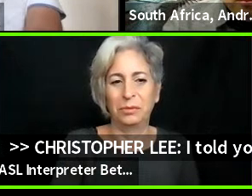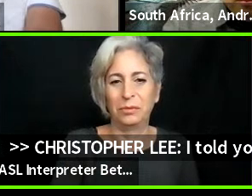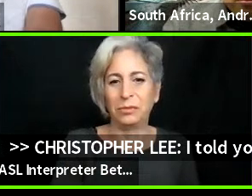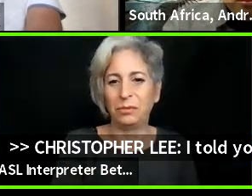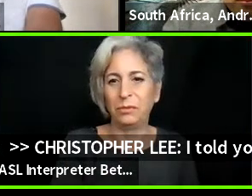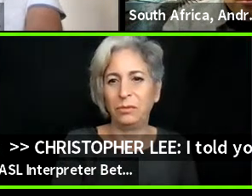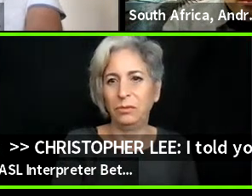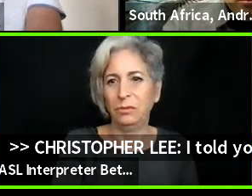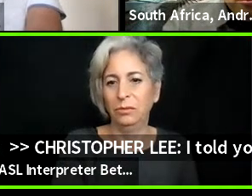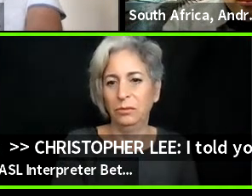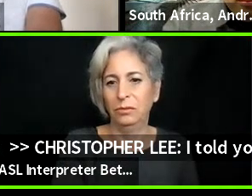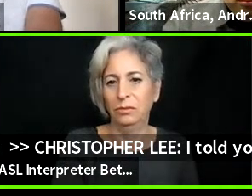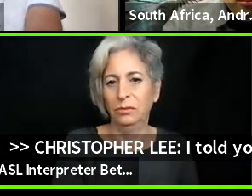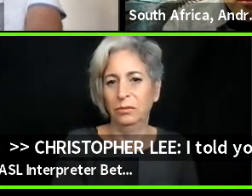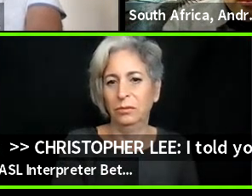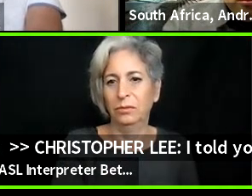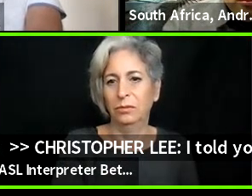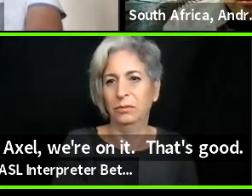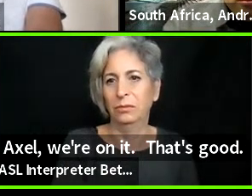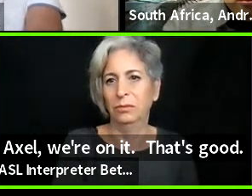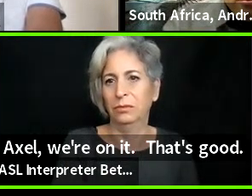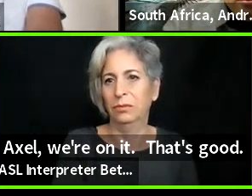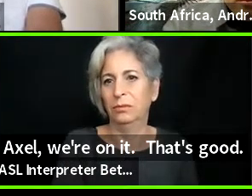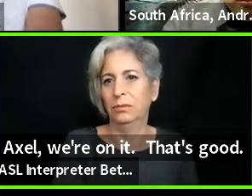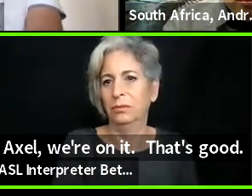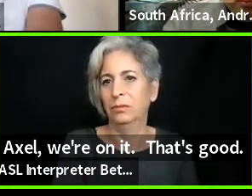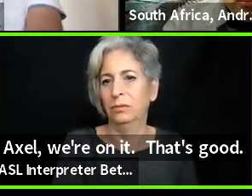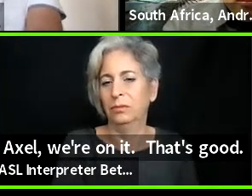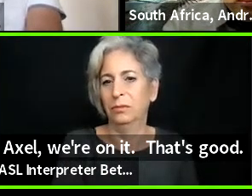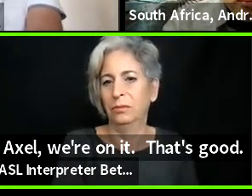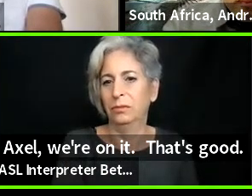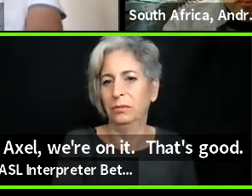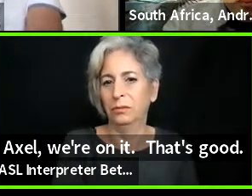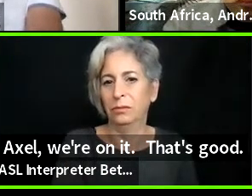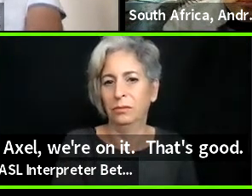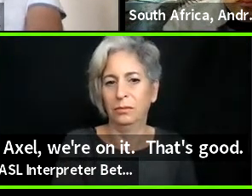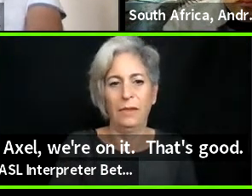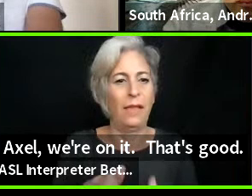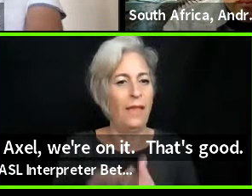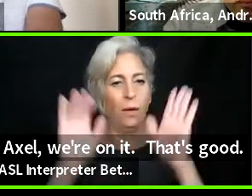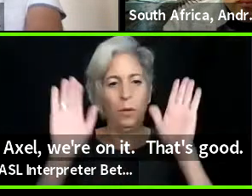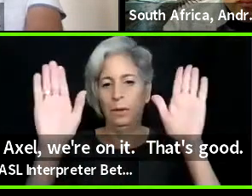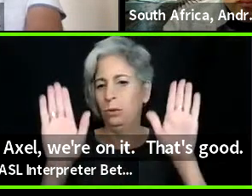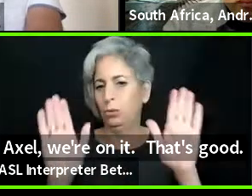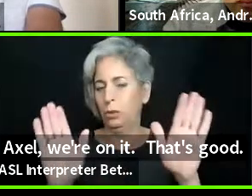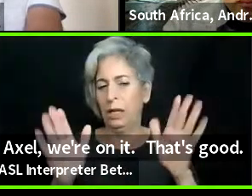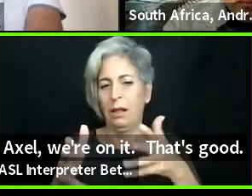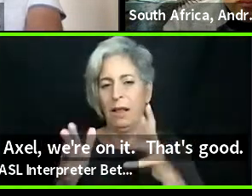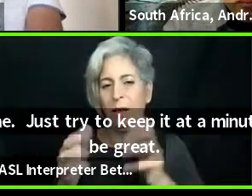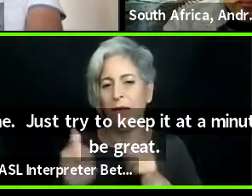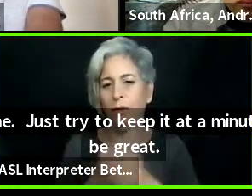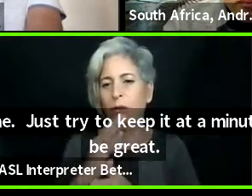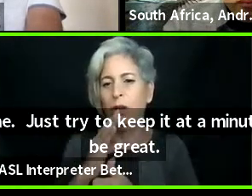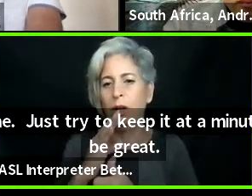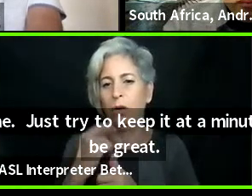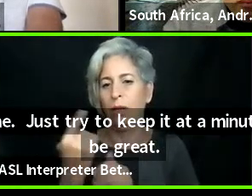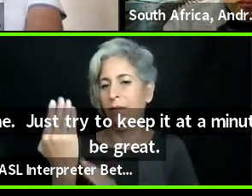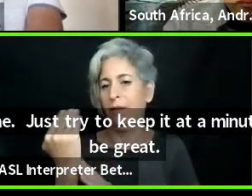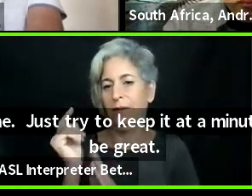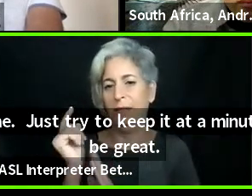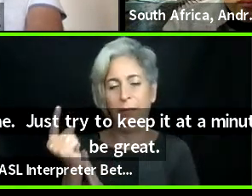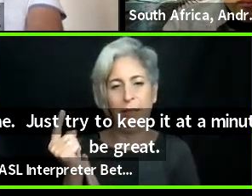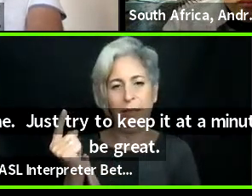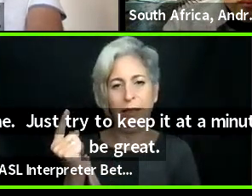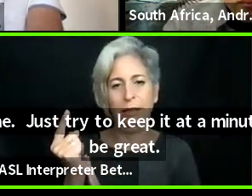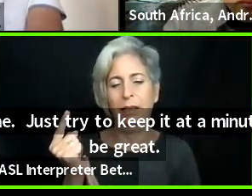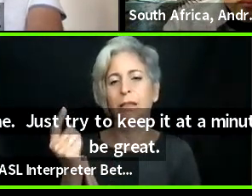that's good. That's awesome. That's great. Yeah, just try to keep it a minute. That'd be great. It allows everyone to talk. We only have 15 minutes. So